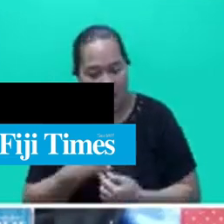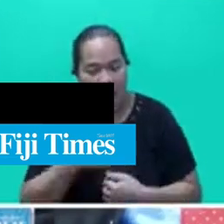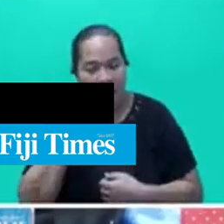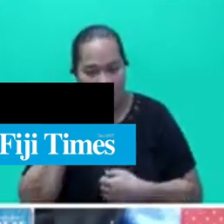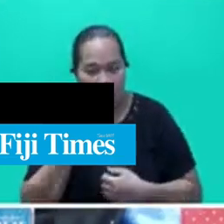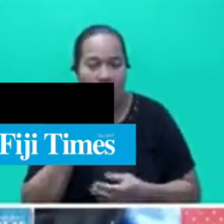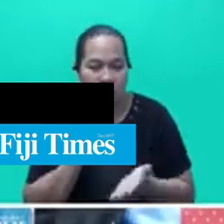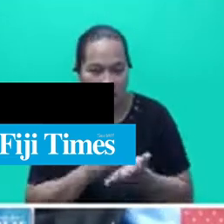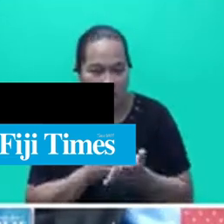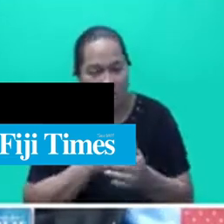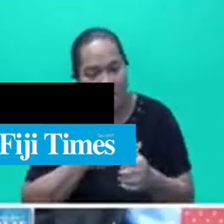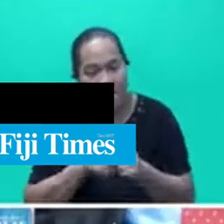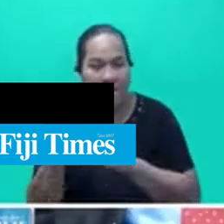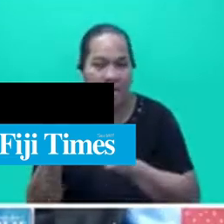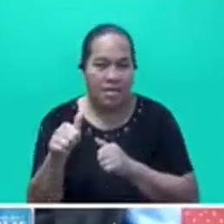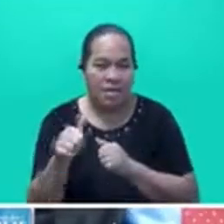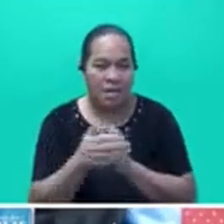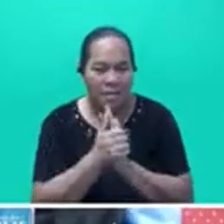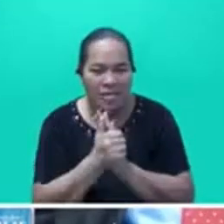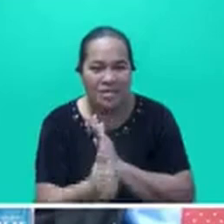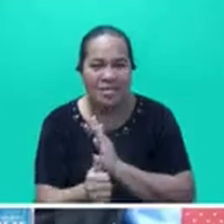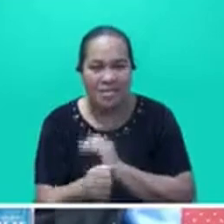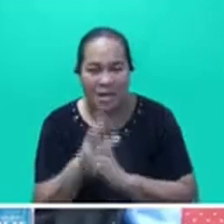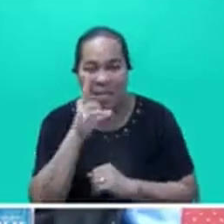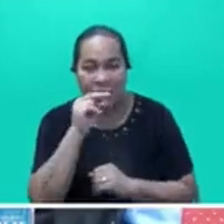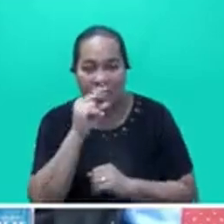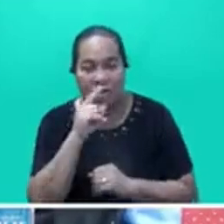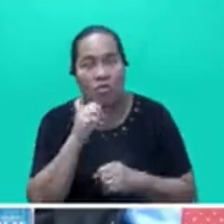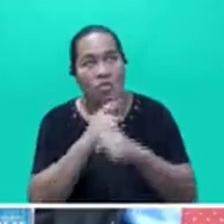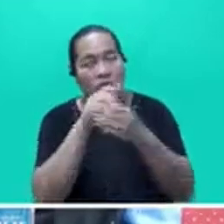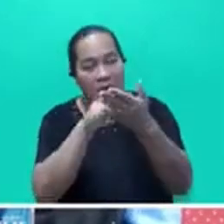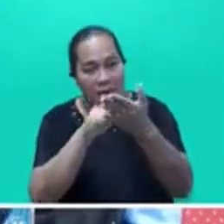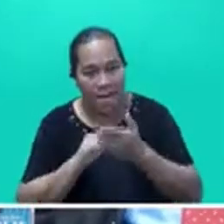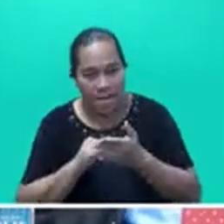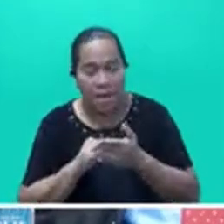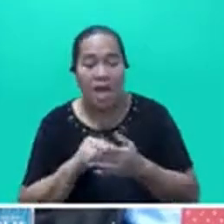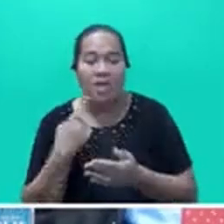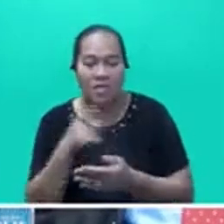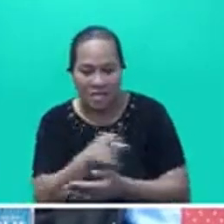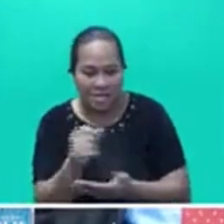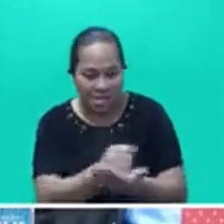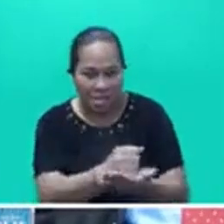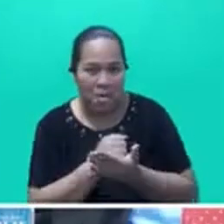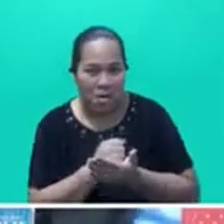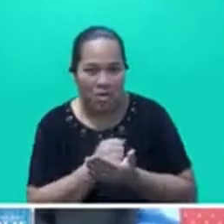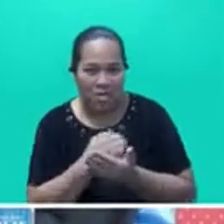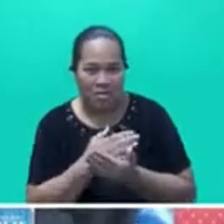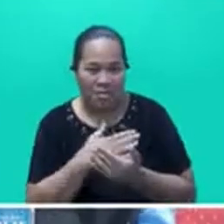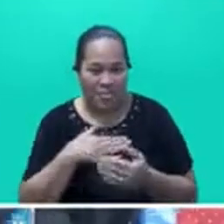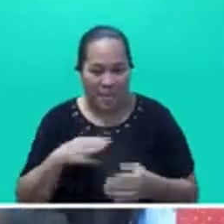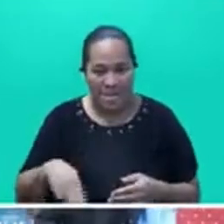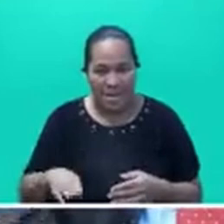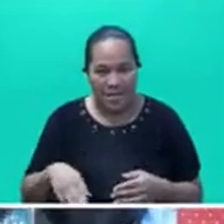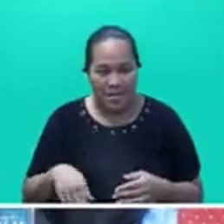deliver to the best of my ability with the help of God and of course with the support of the members